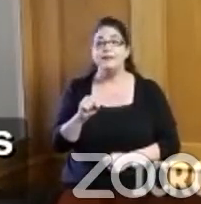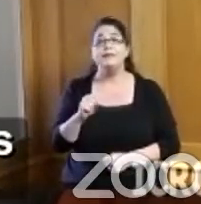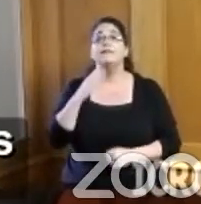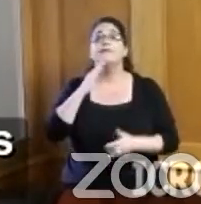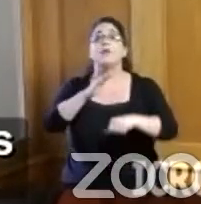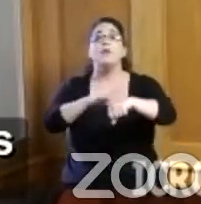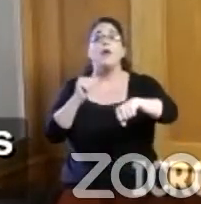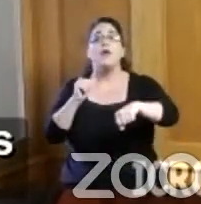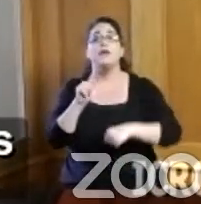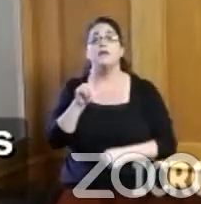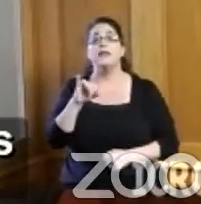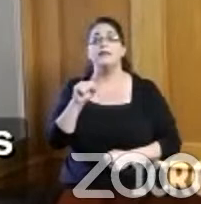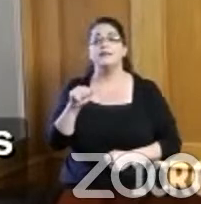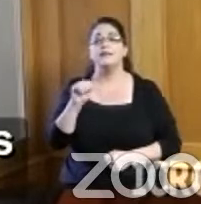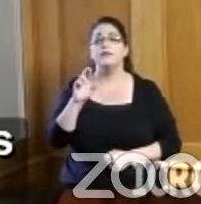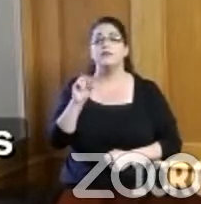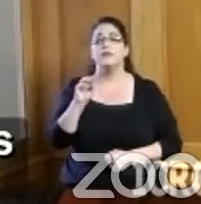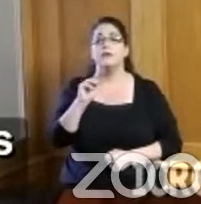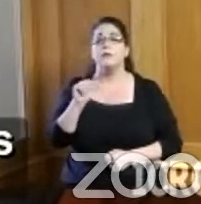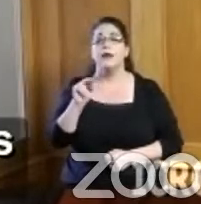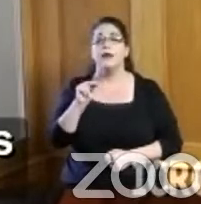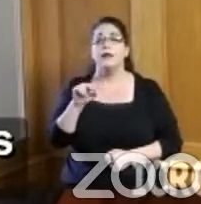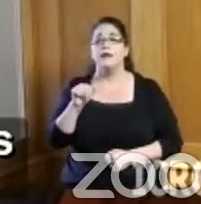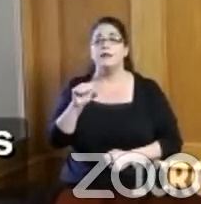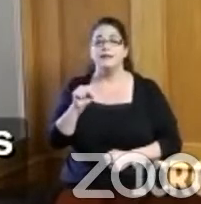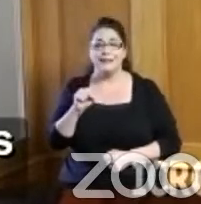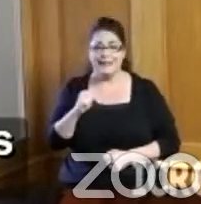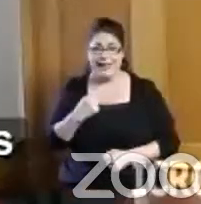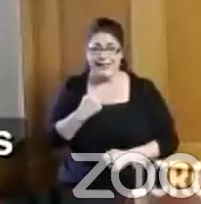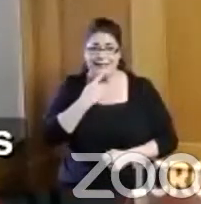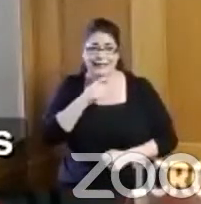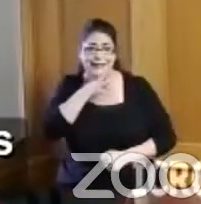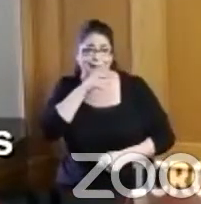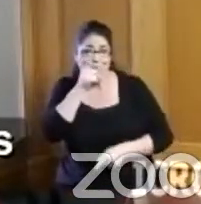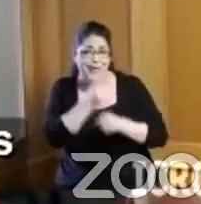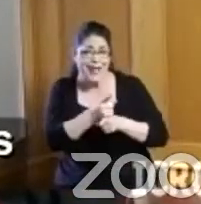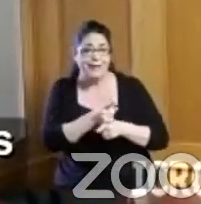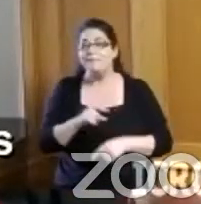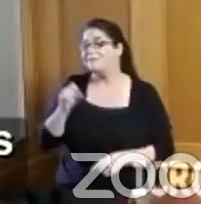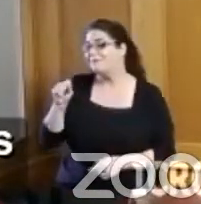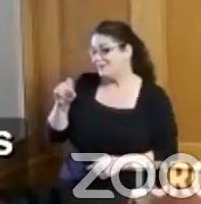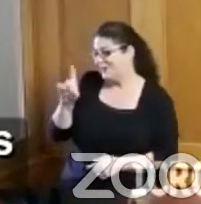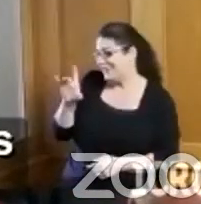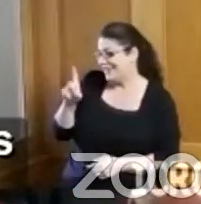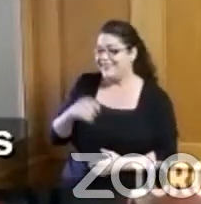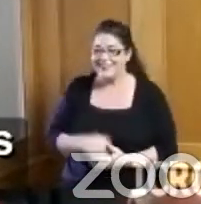Lisa Rabanis. Did I say that right? Okay.